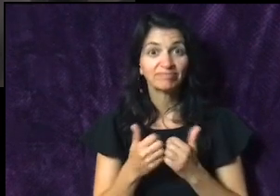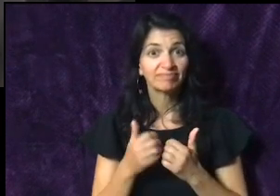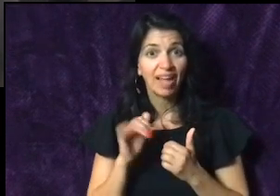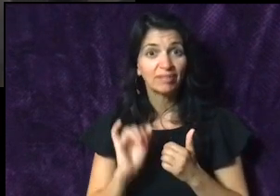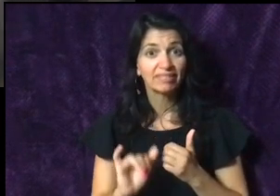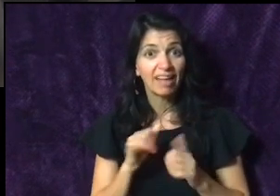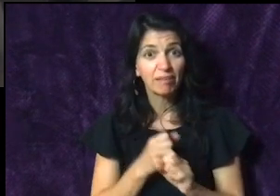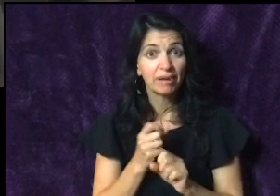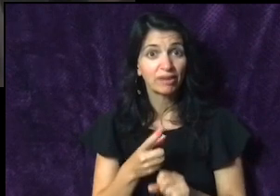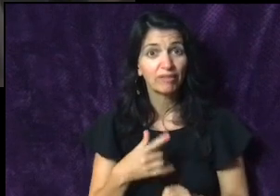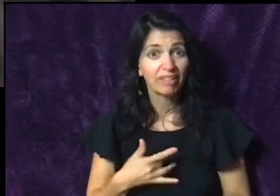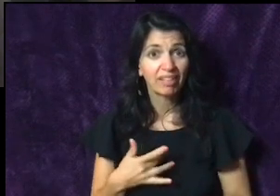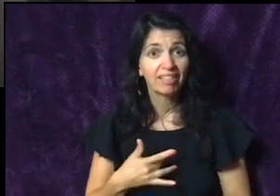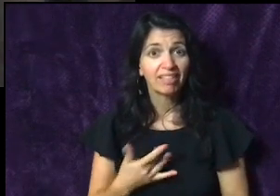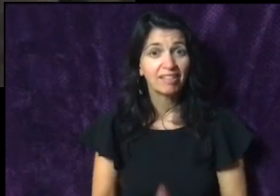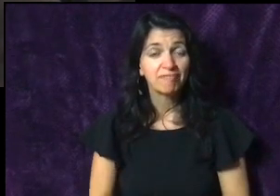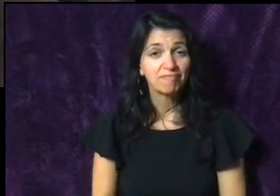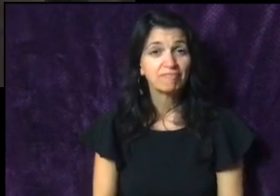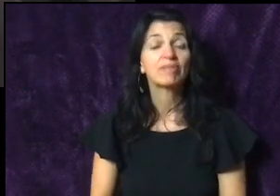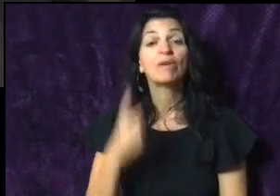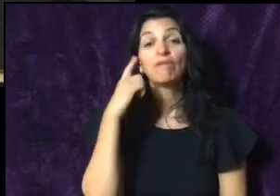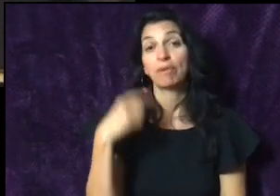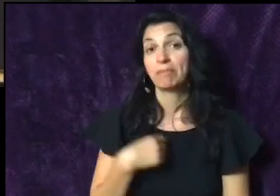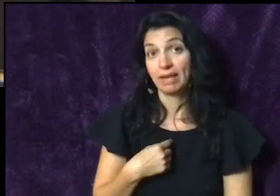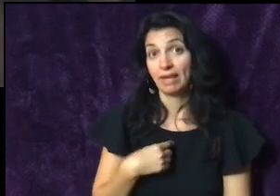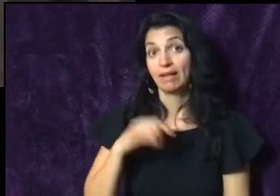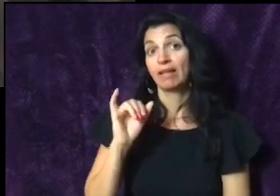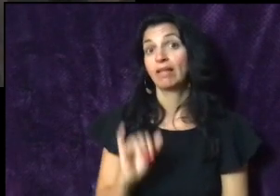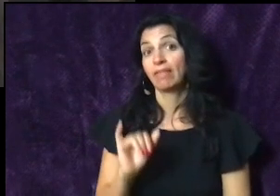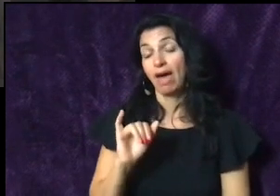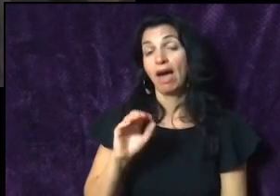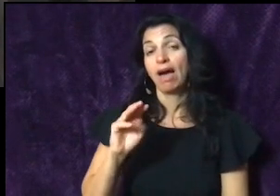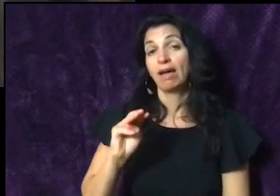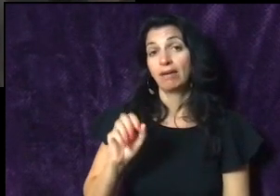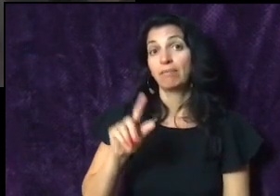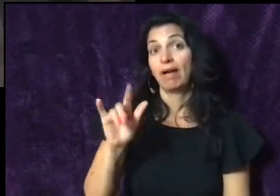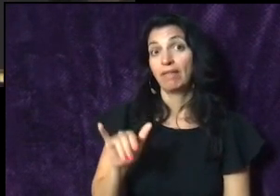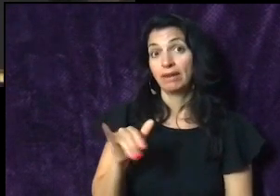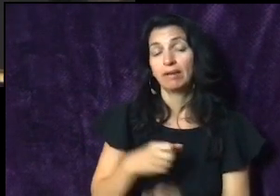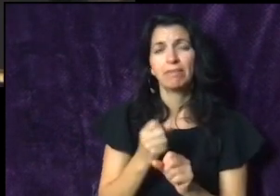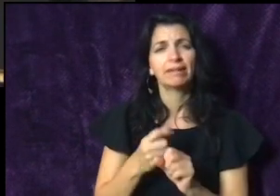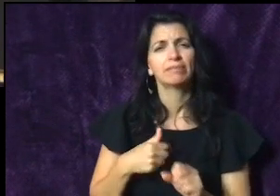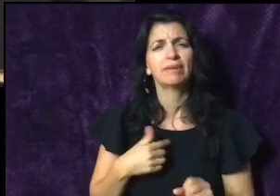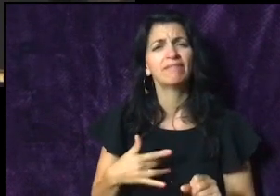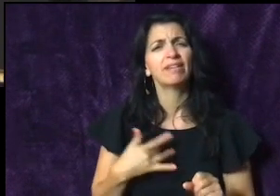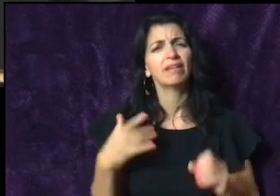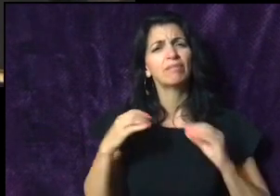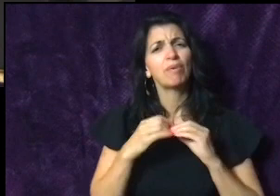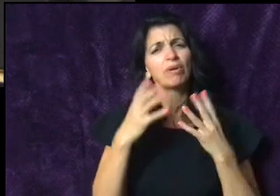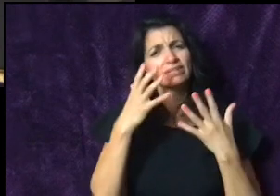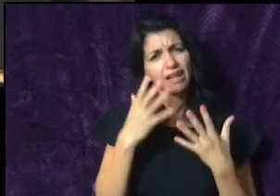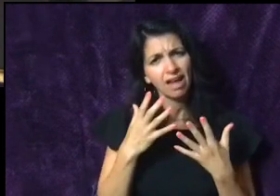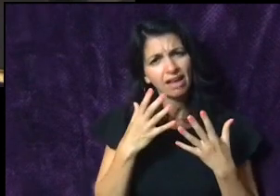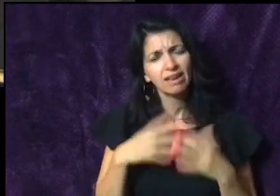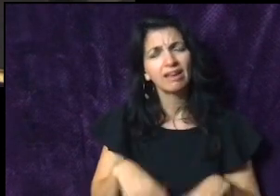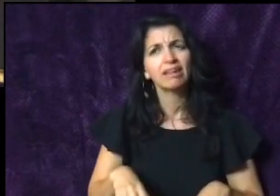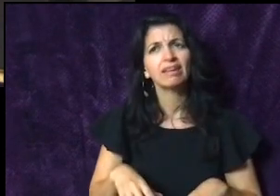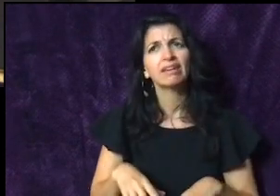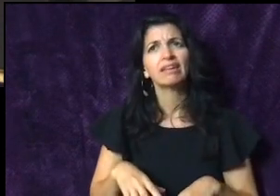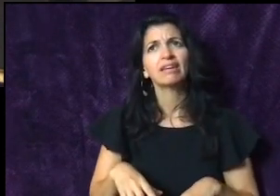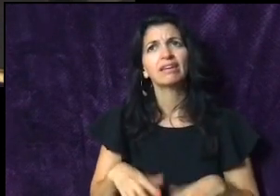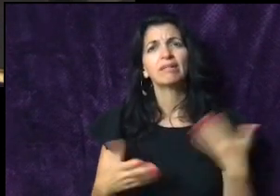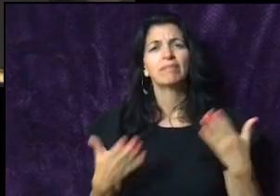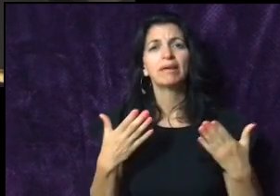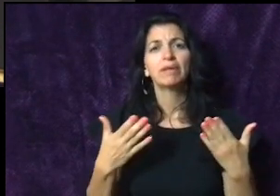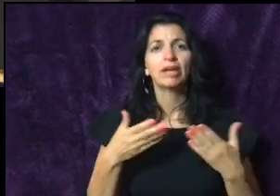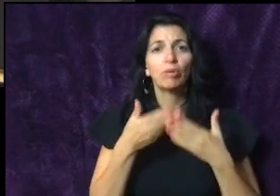How does that melody make you feel? For me, that melody makes me feel a lot more sad, a lot more